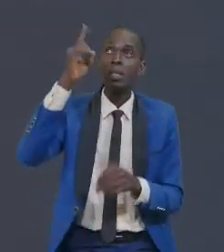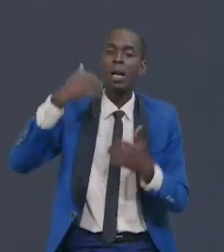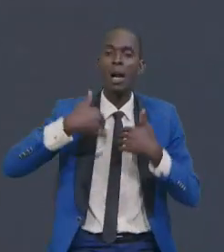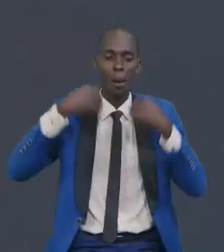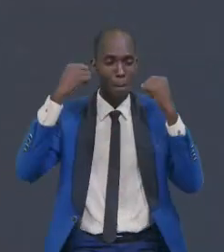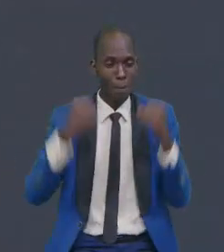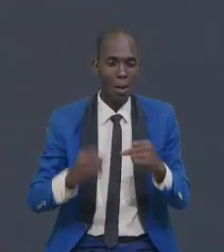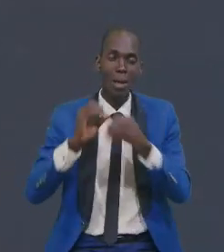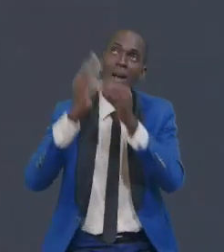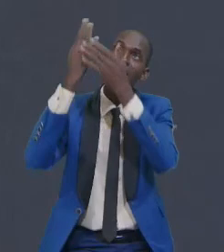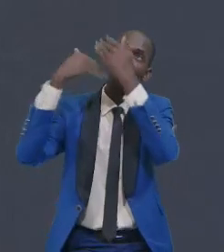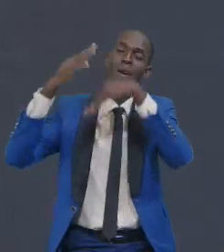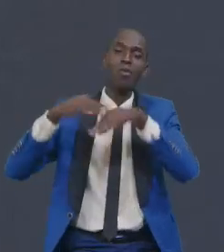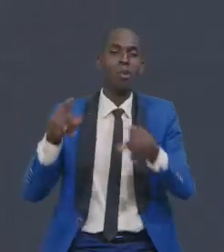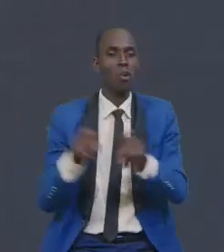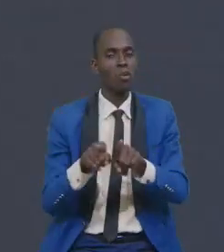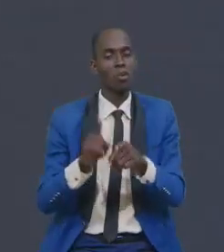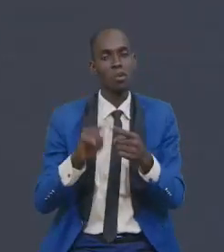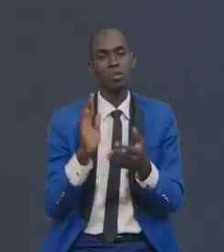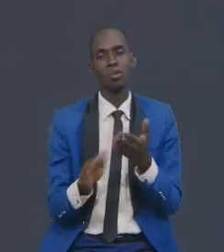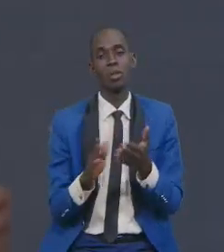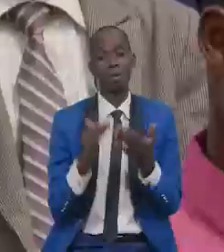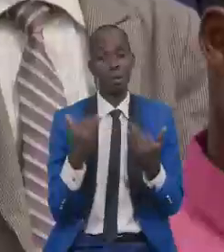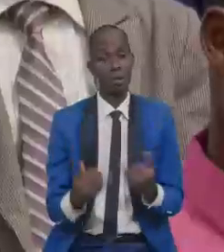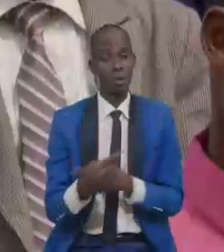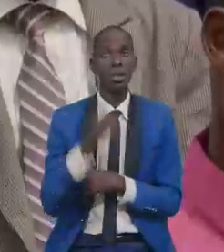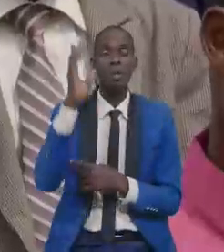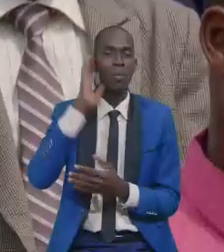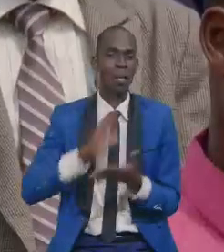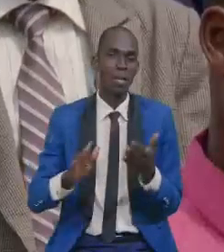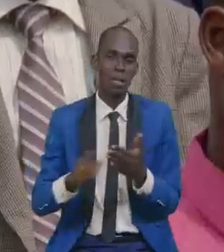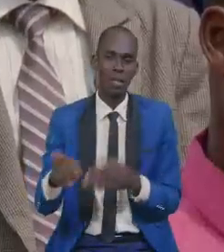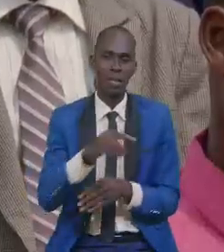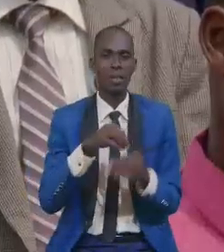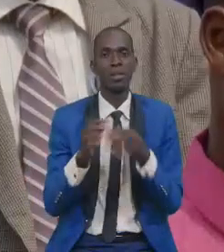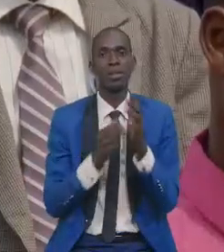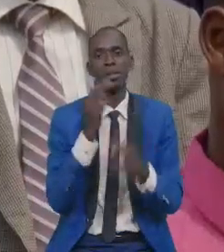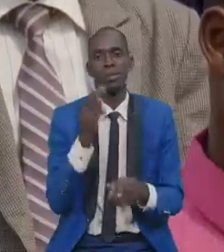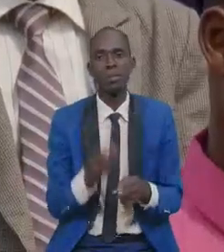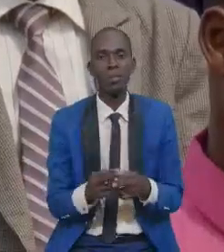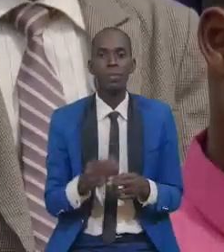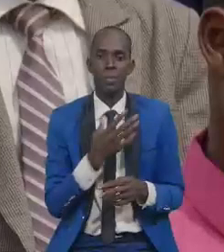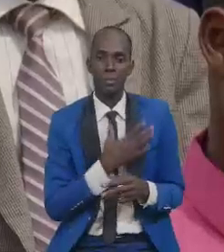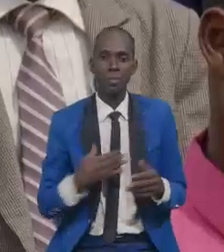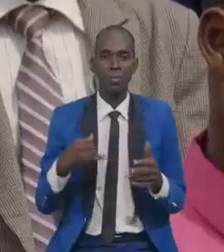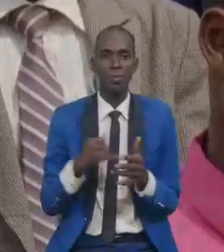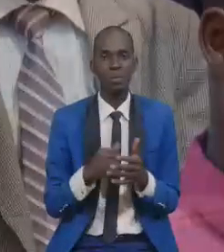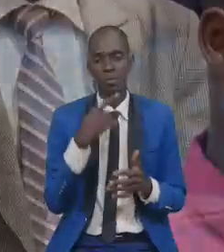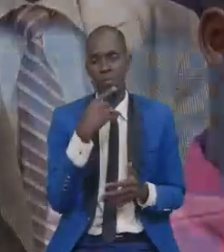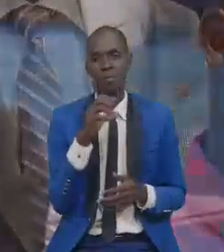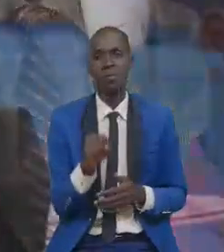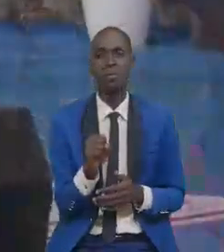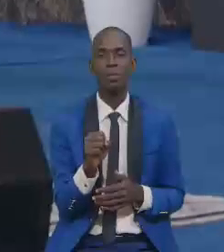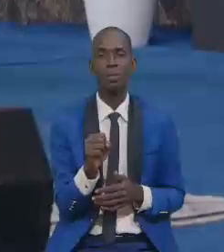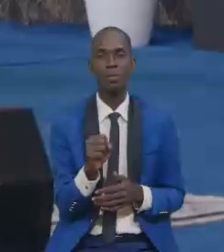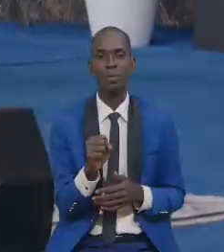heaven to forgive. Today, he'll forgive you. And then he says, and